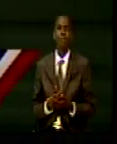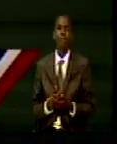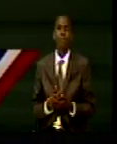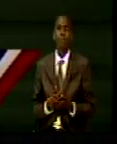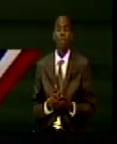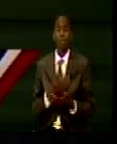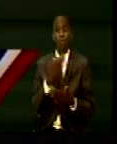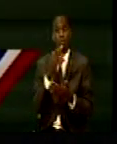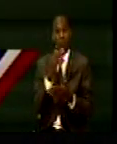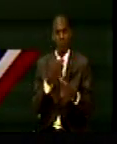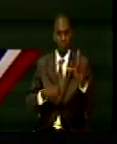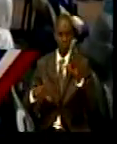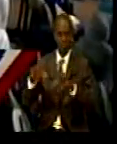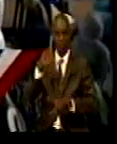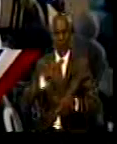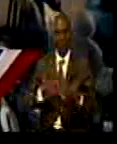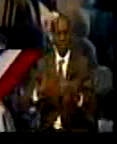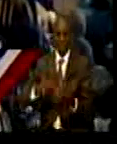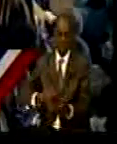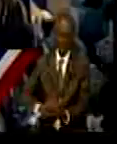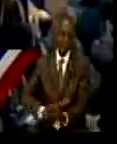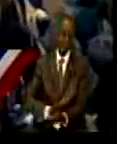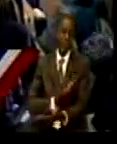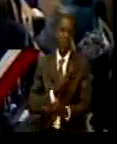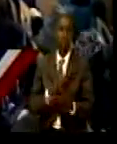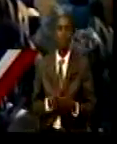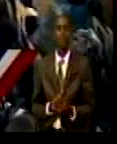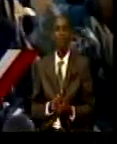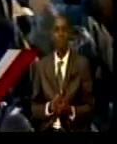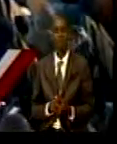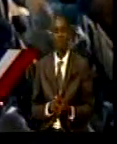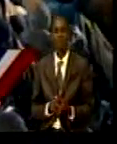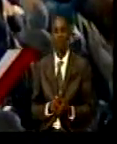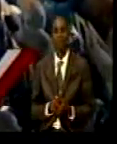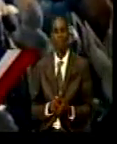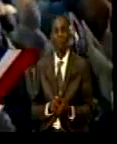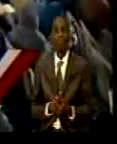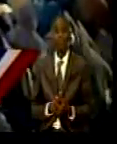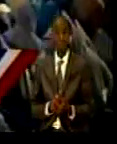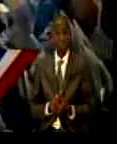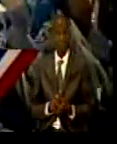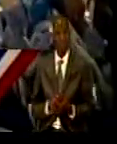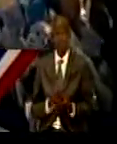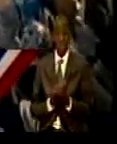say impartation. That's how you can say impartation.